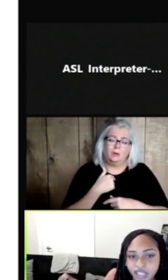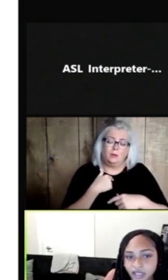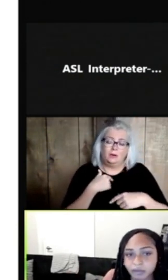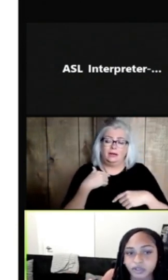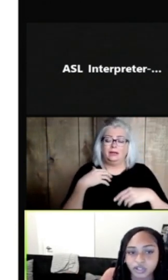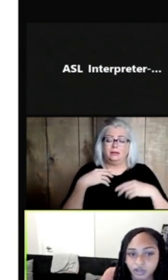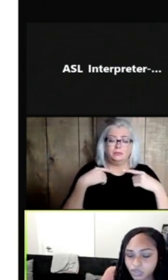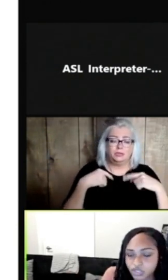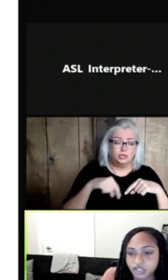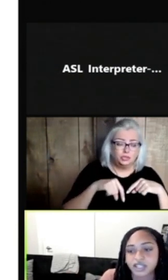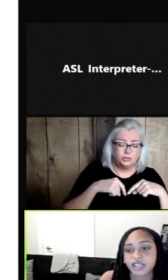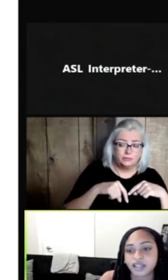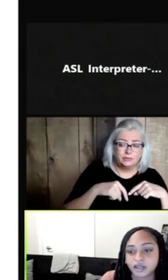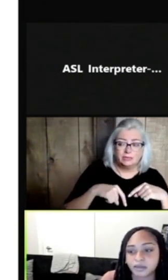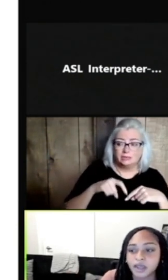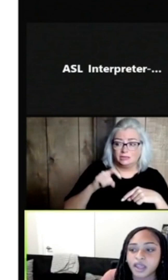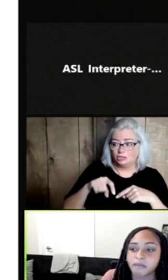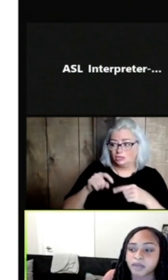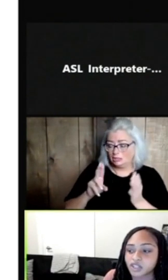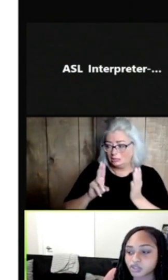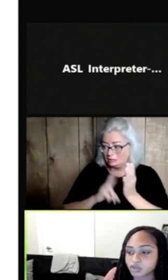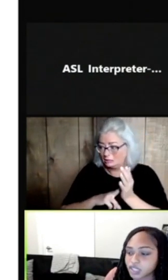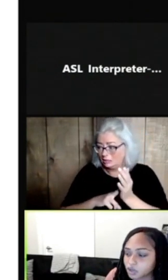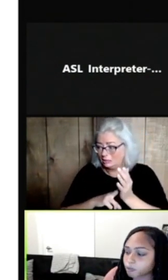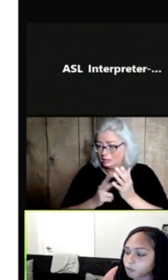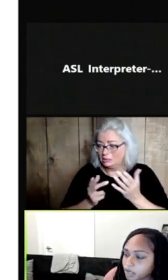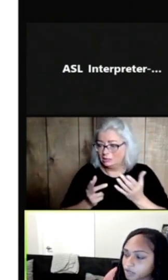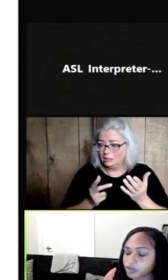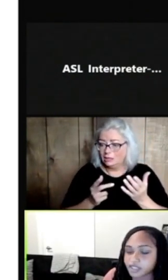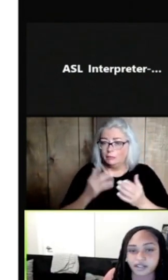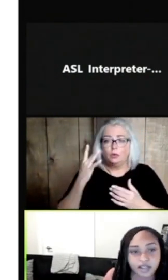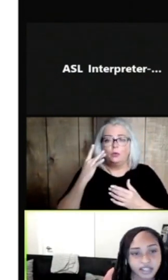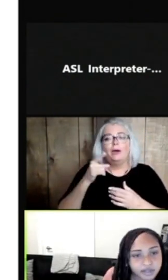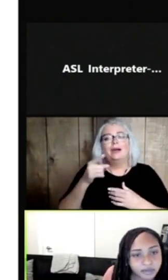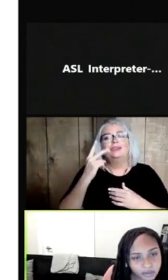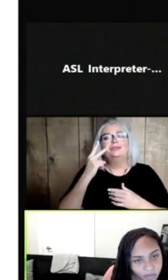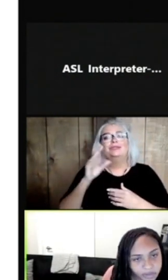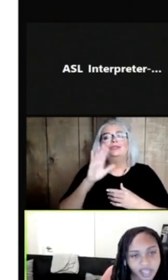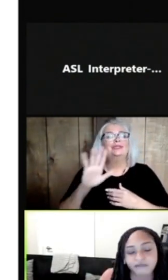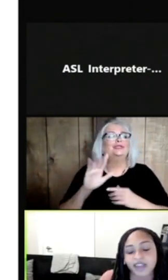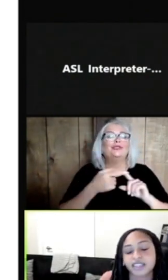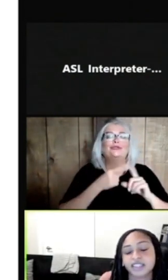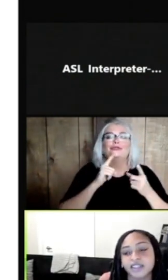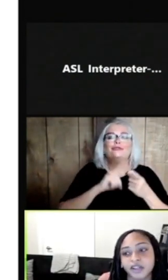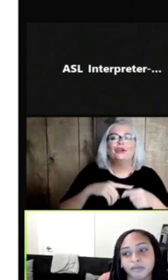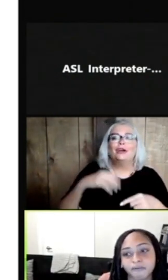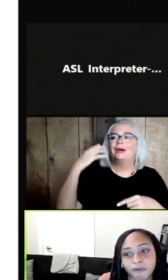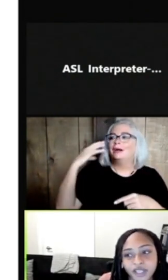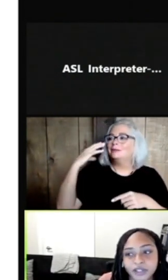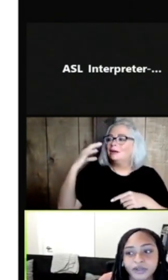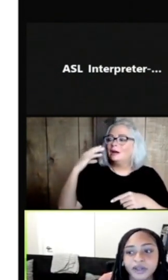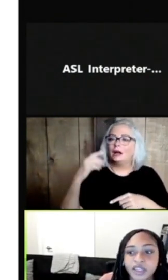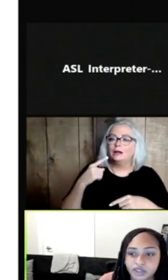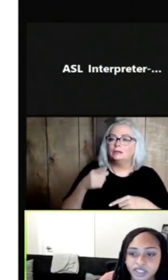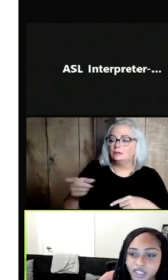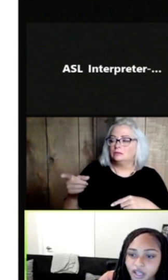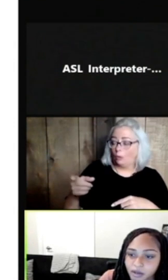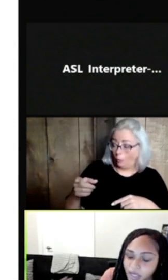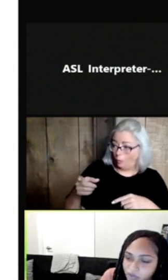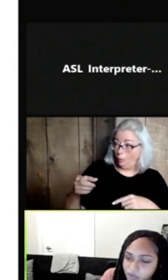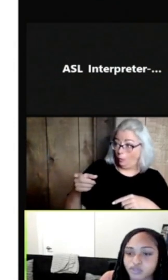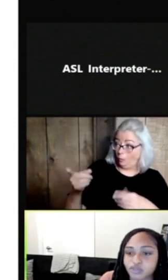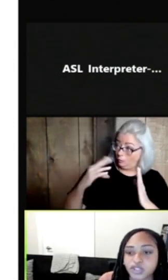should I sign up, or shouldn't I sign up? Because you see your friend or you see your cousin who's gotten vaccinated there before you. You